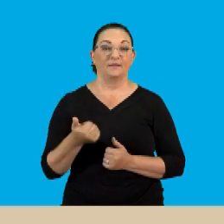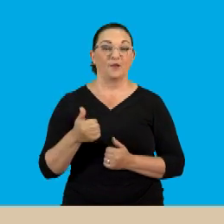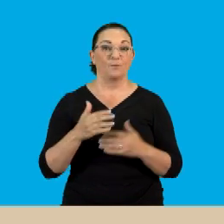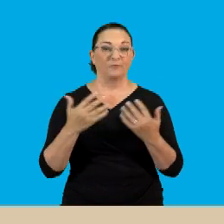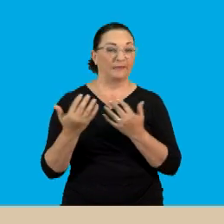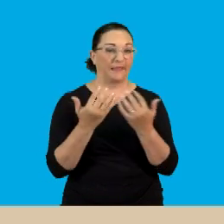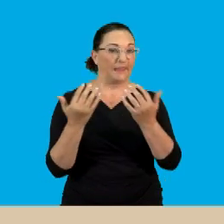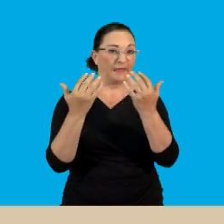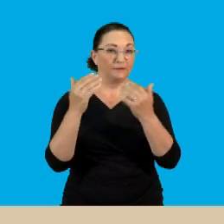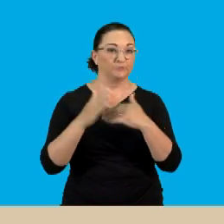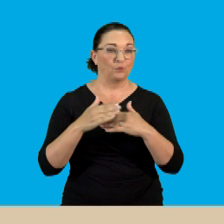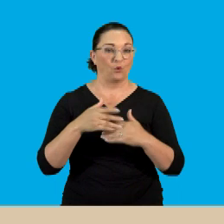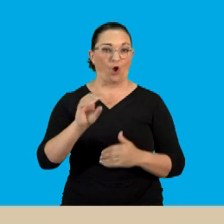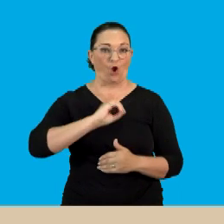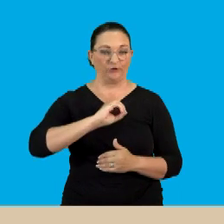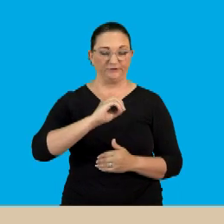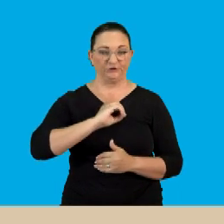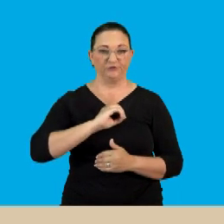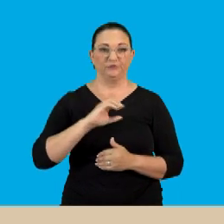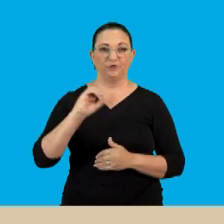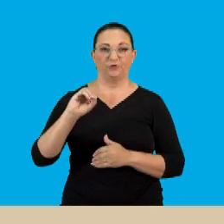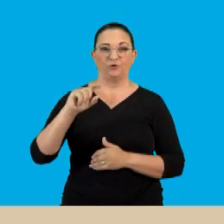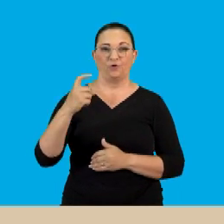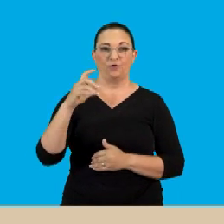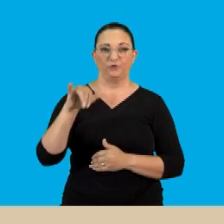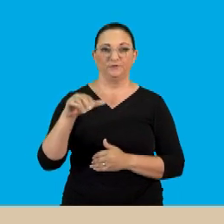We also find oxygen